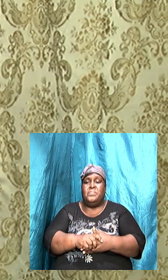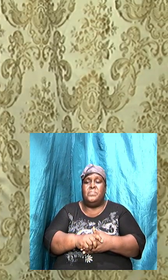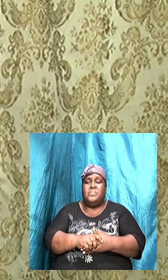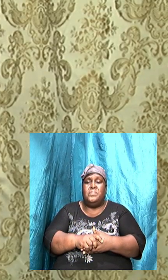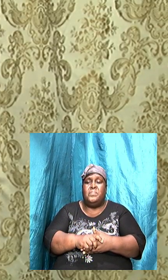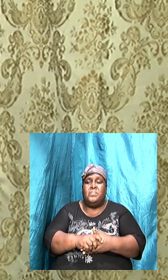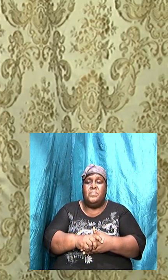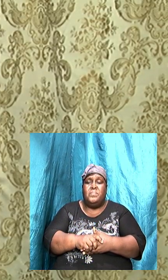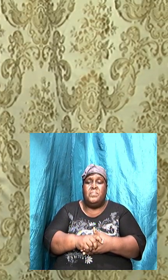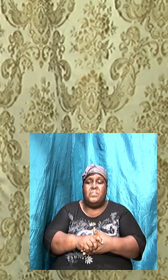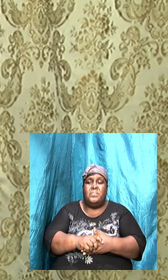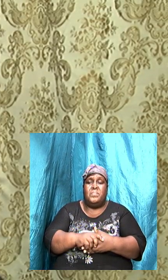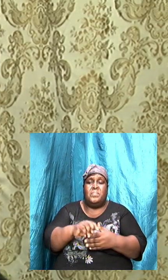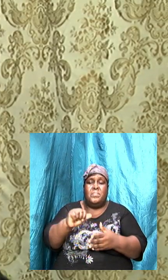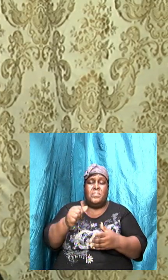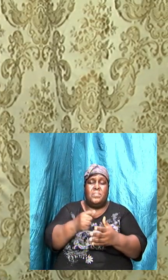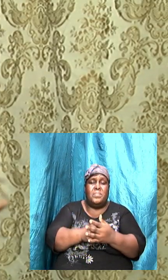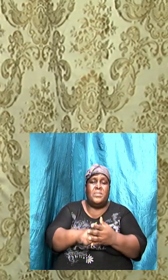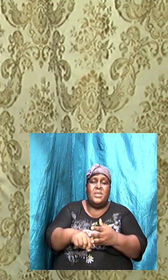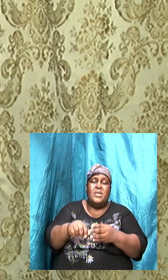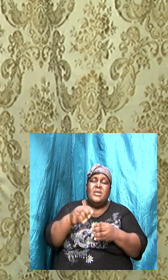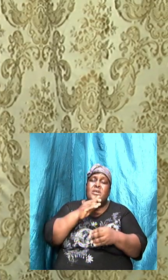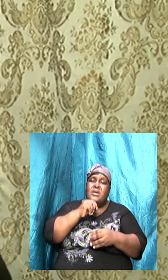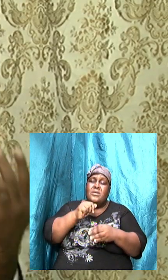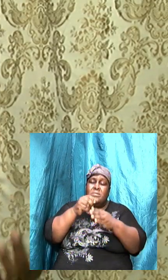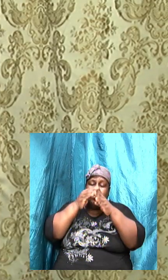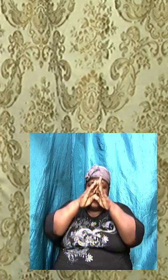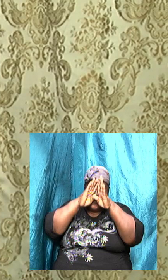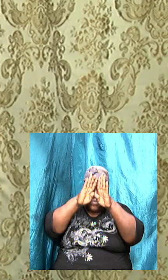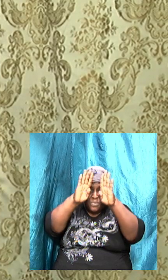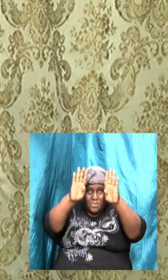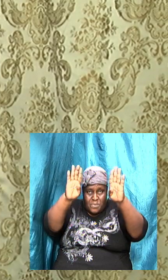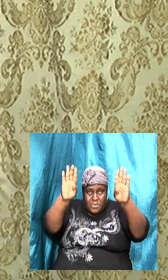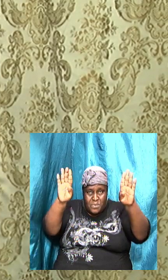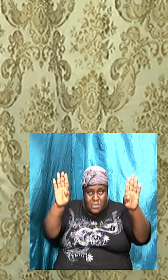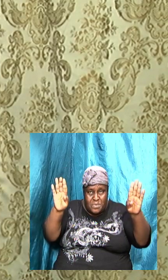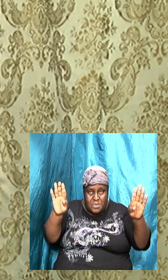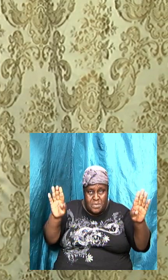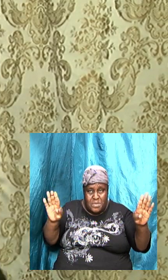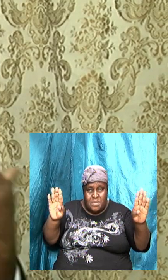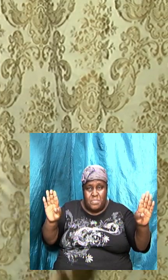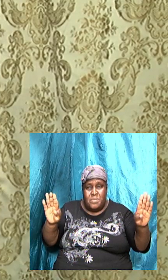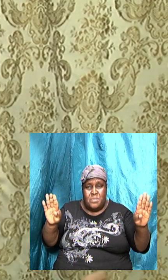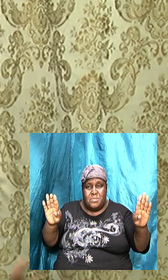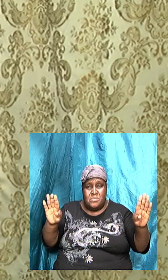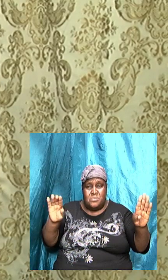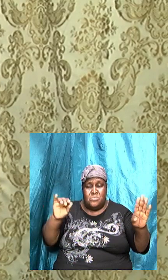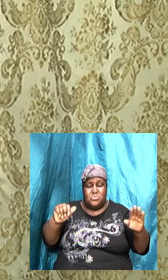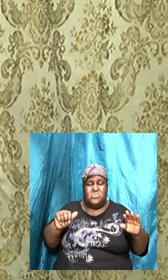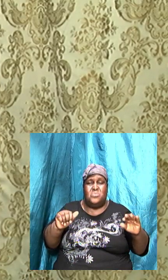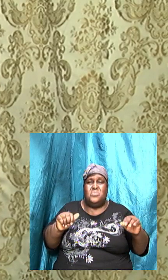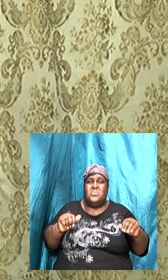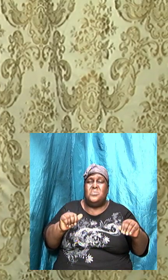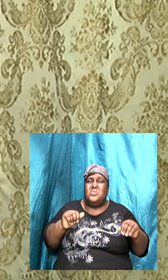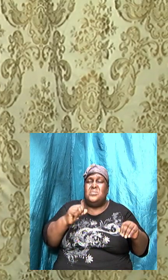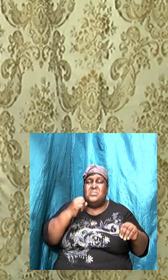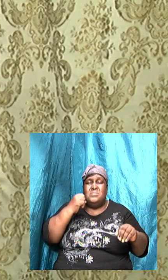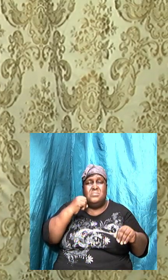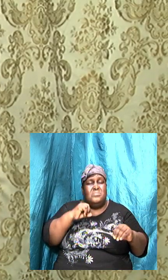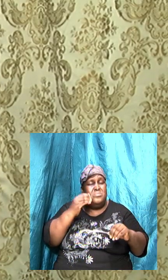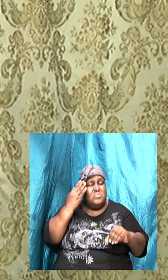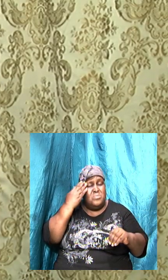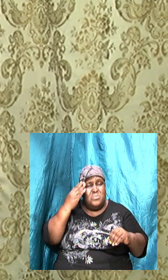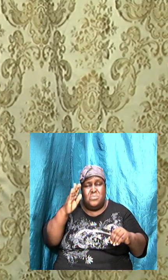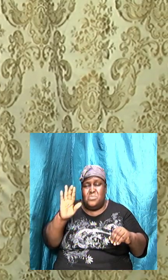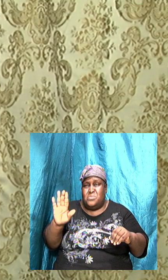apocalypsis, and it means an unveiling, an opening up. So that, contrary to what